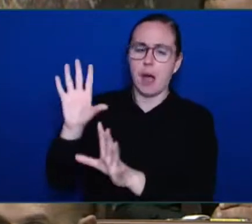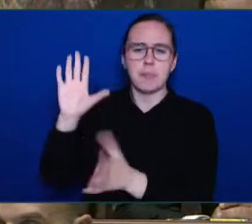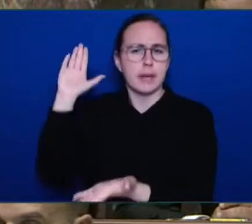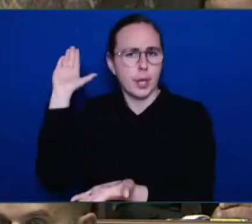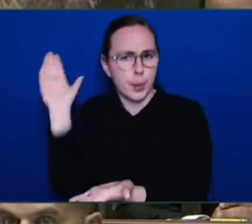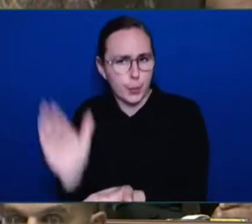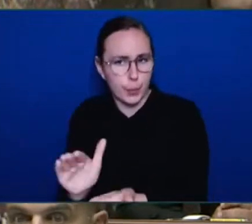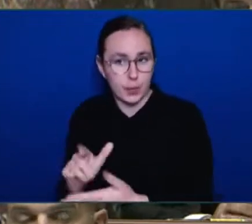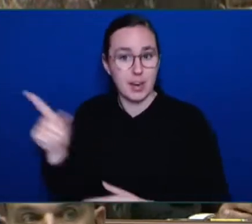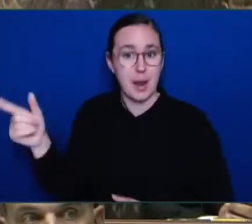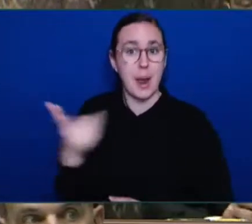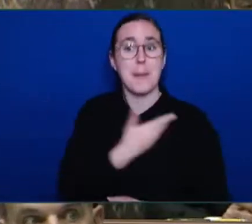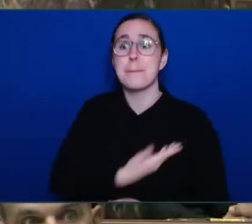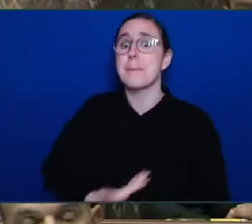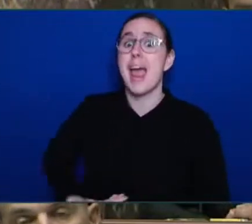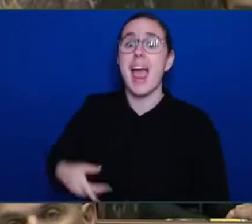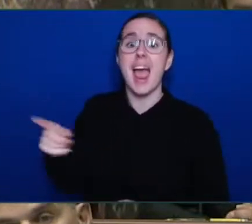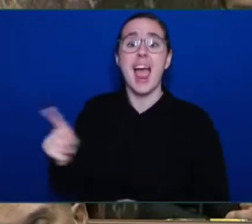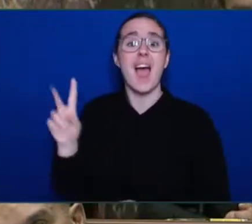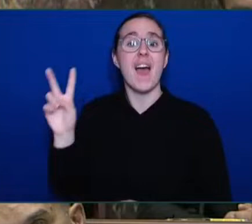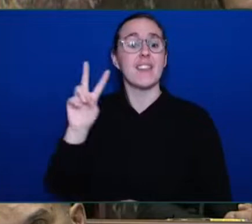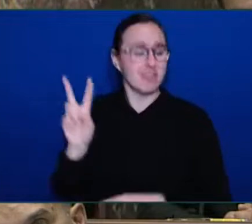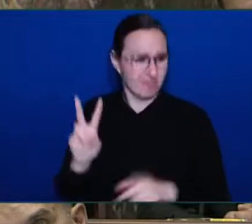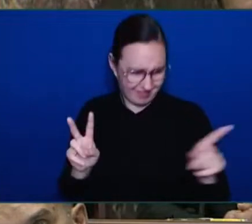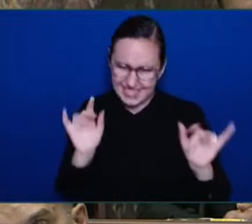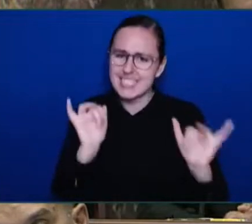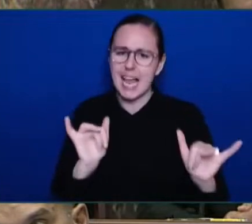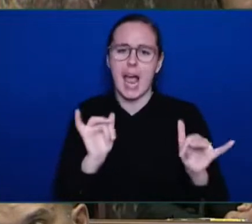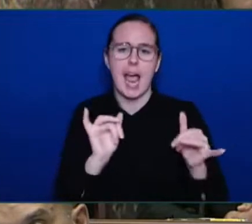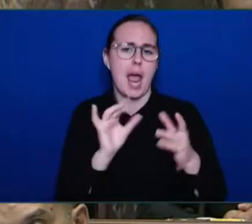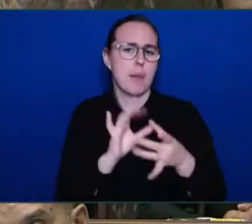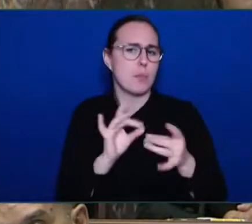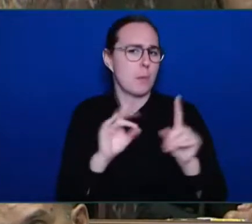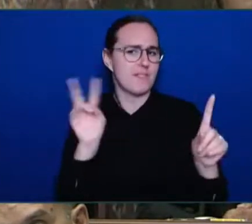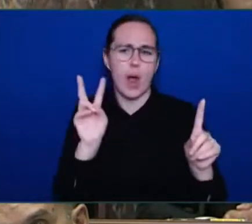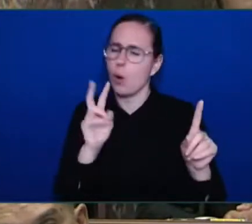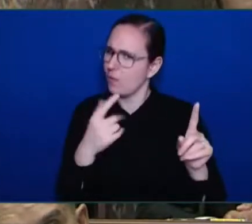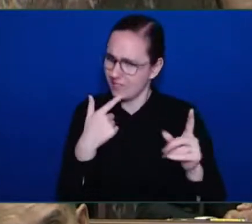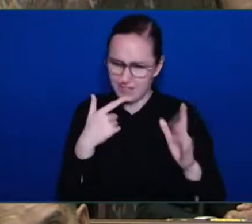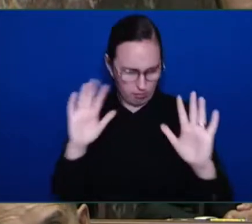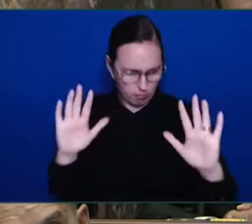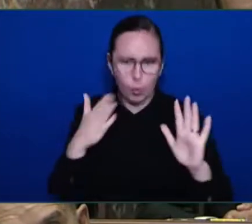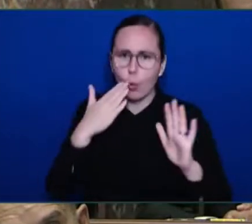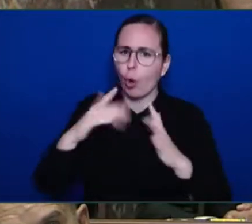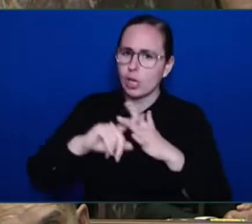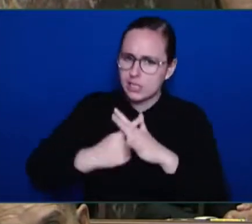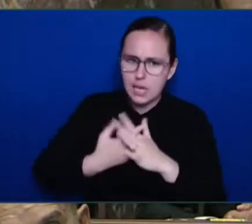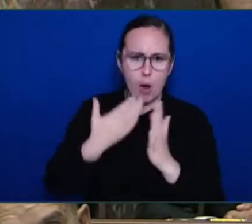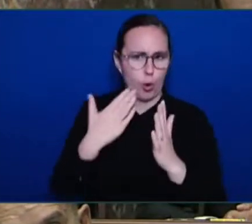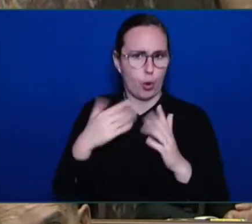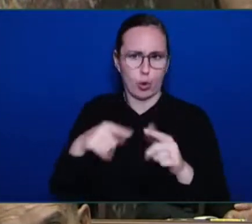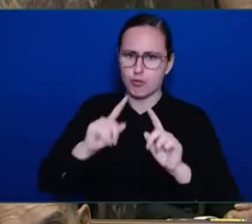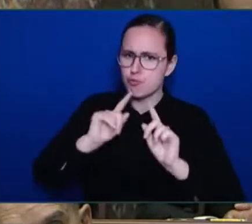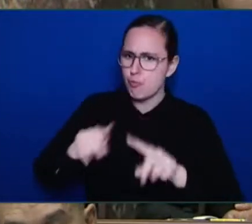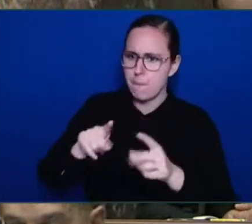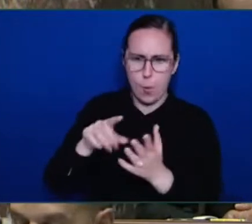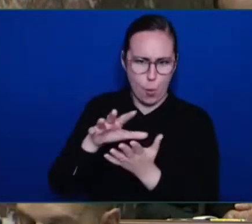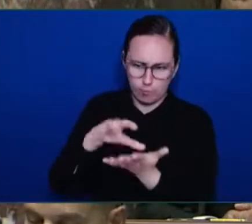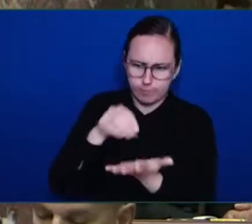in partnership with local government, and we know we have to work in partnership with the federal government, and that's exactly what we're